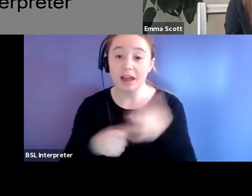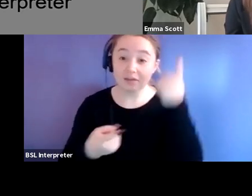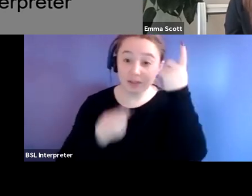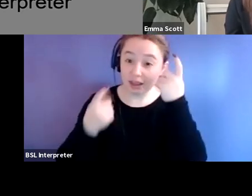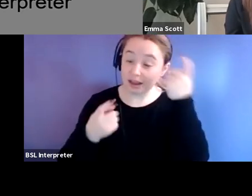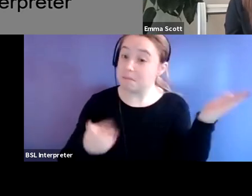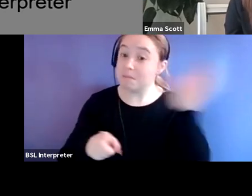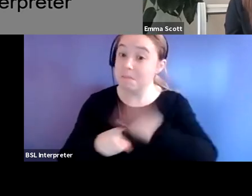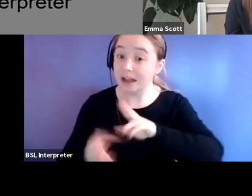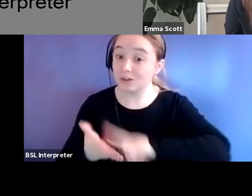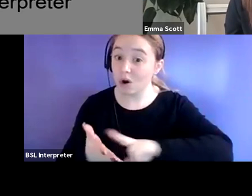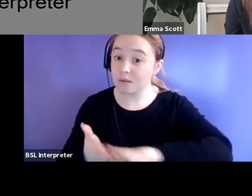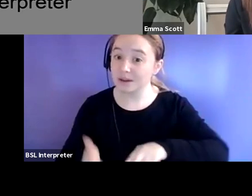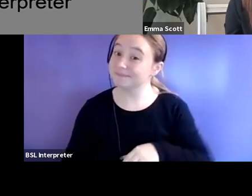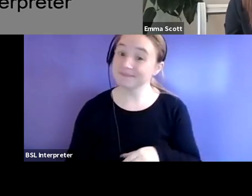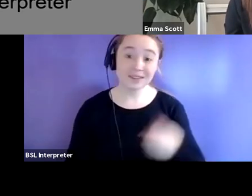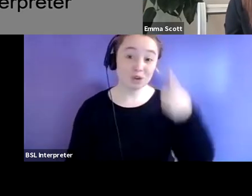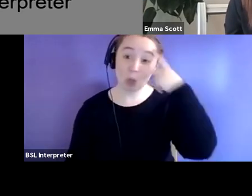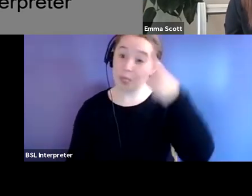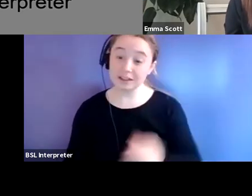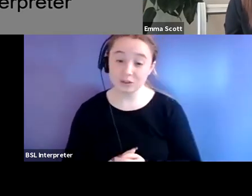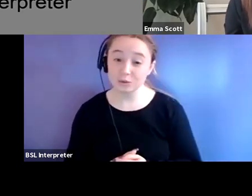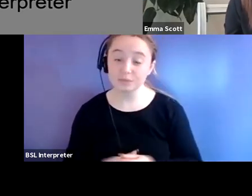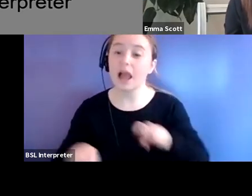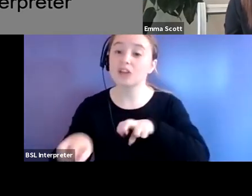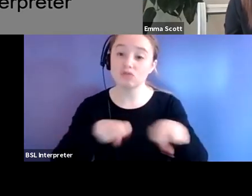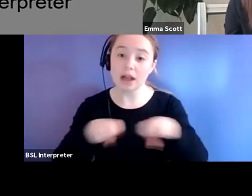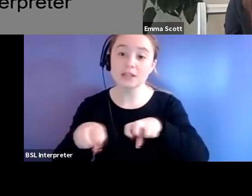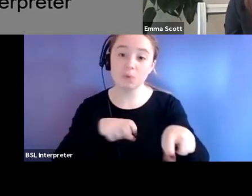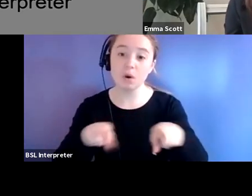go back to what they were. And transport, which Irene's already touched on.